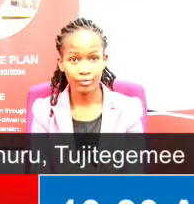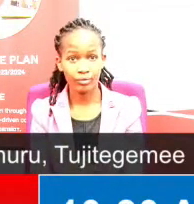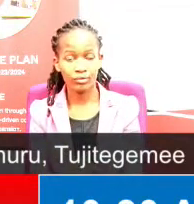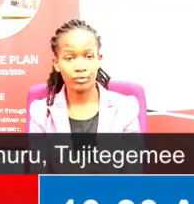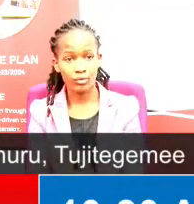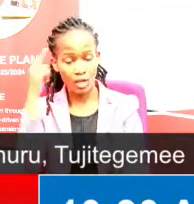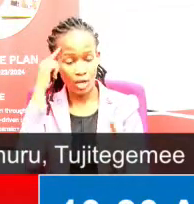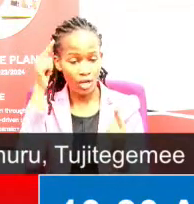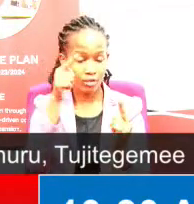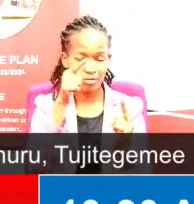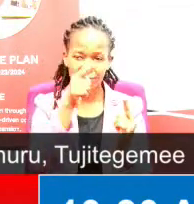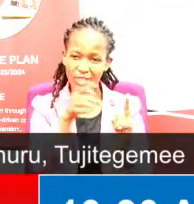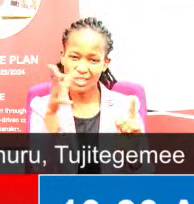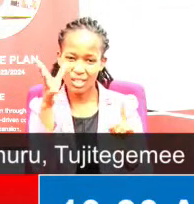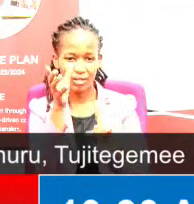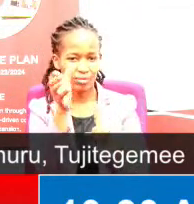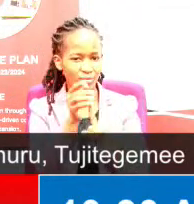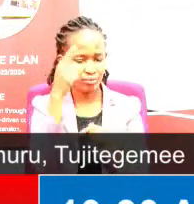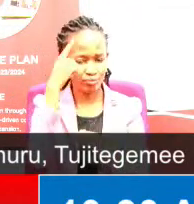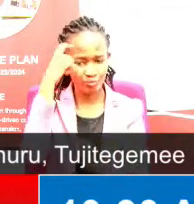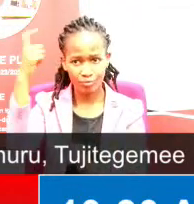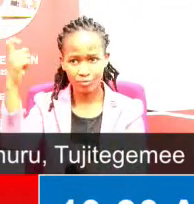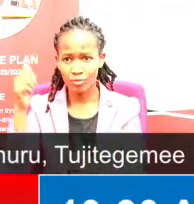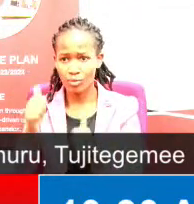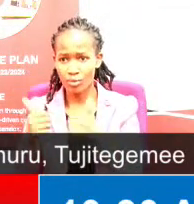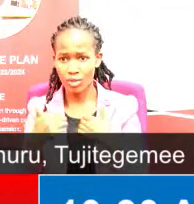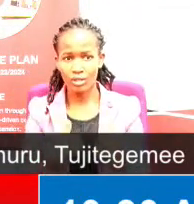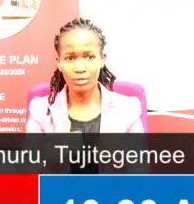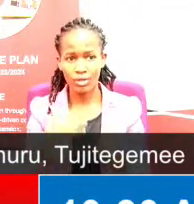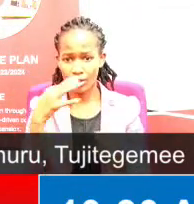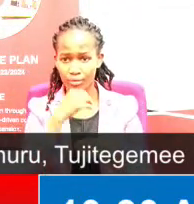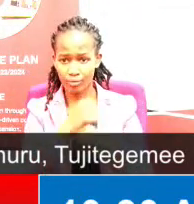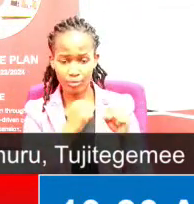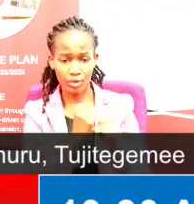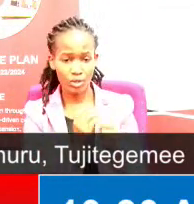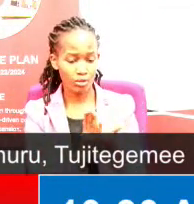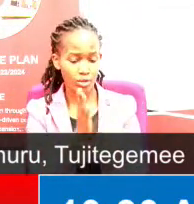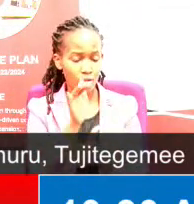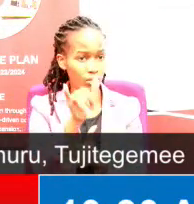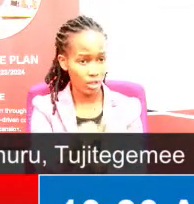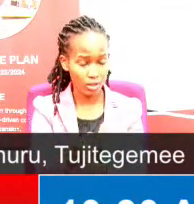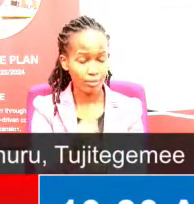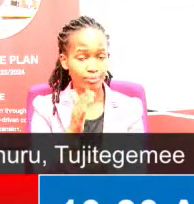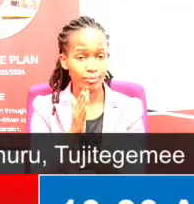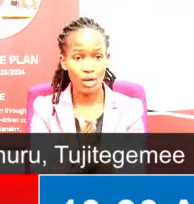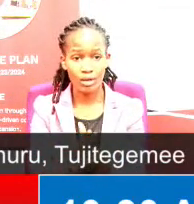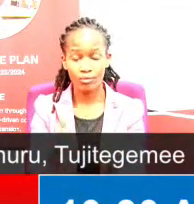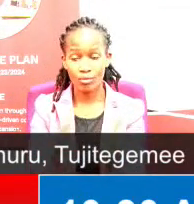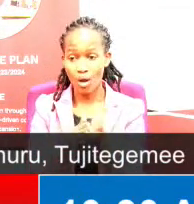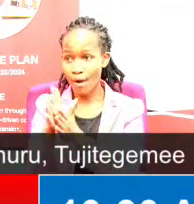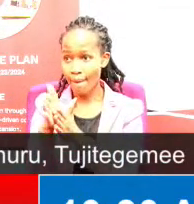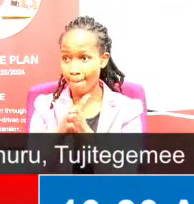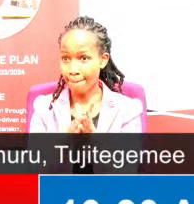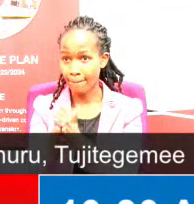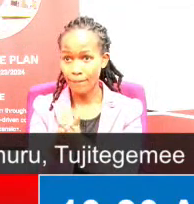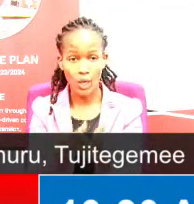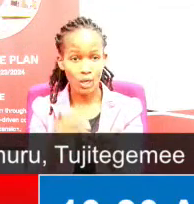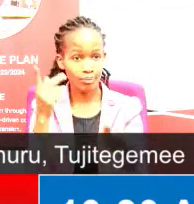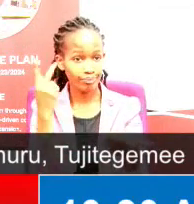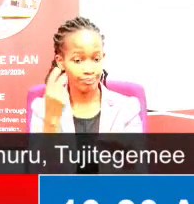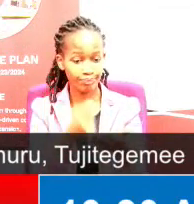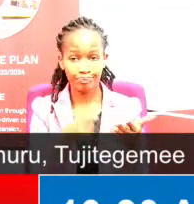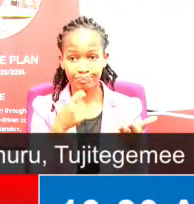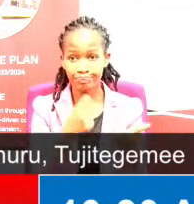objectives, goals, and what we intend to do over the next 3 years to ensure that we are mobilizing revenue on behalf